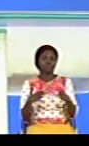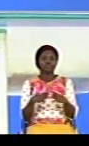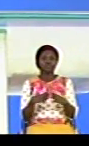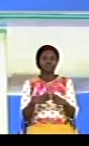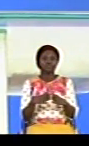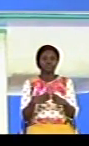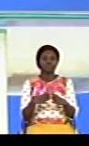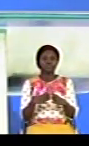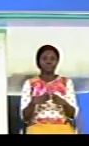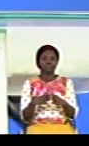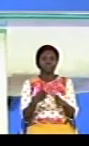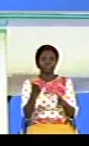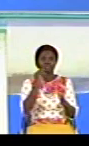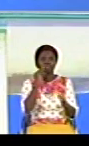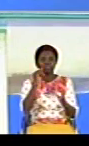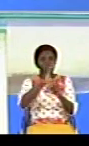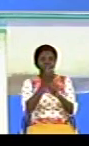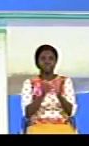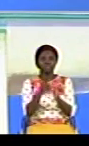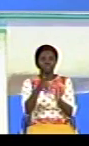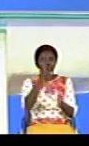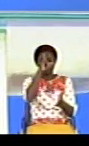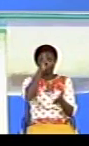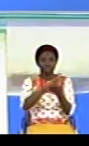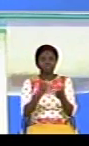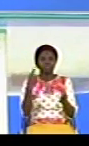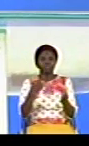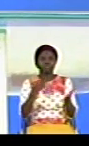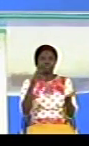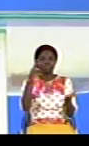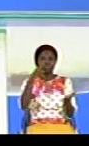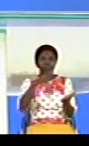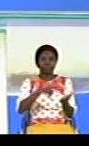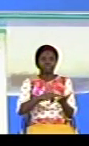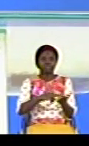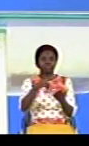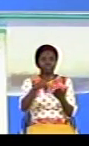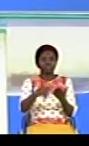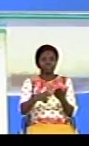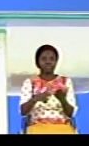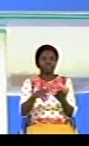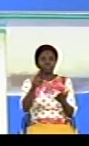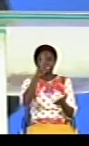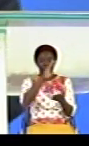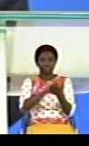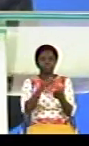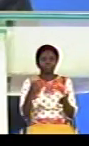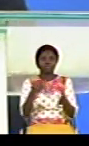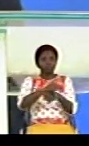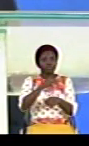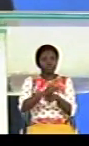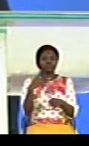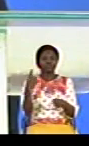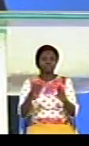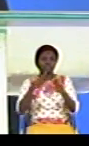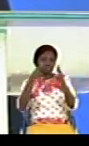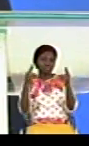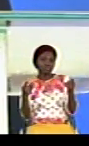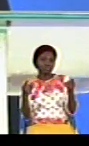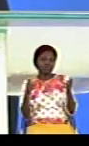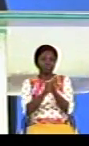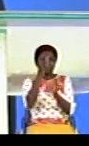report, you believe the message, you believe the revelation. That's why it says, who has